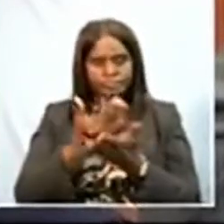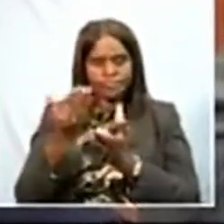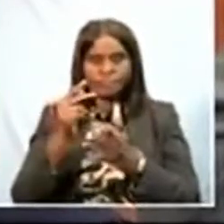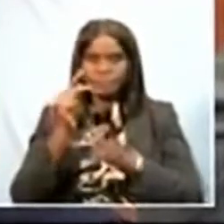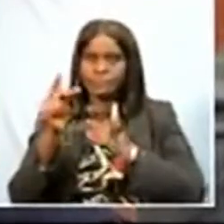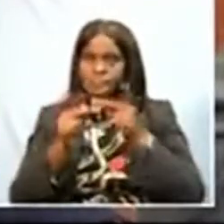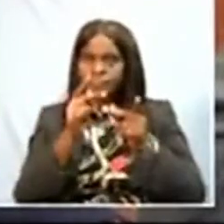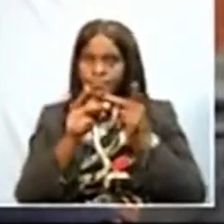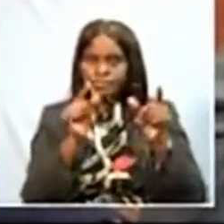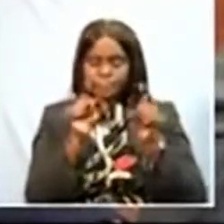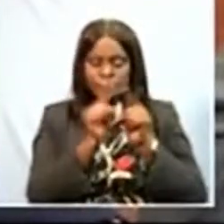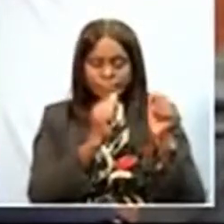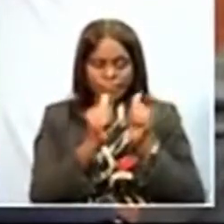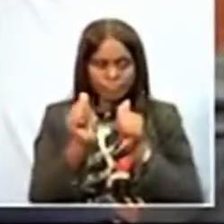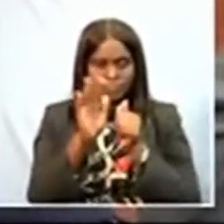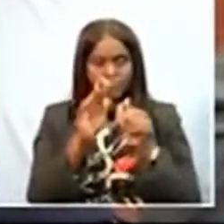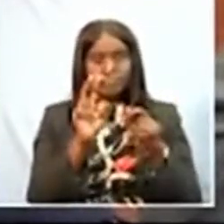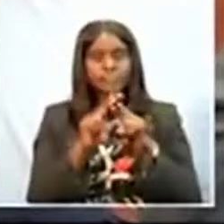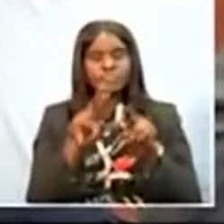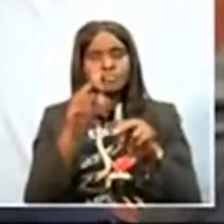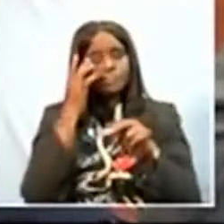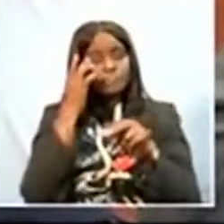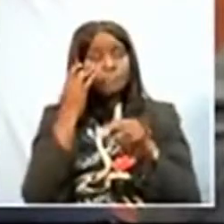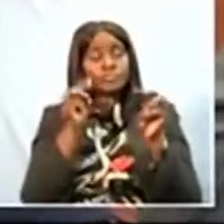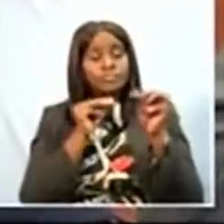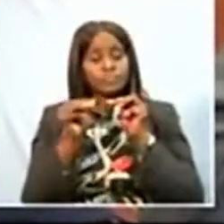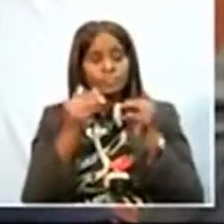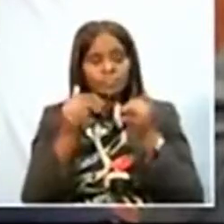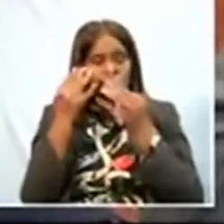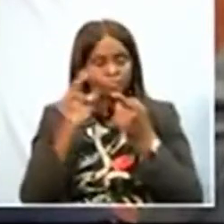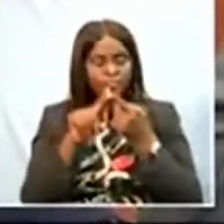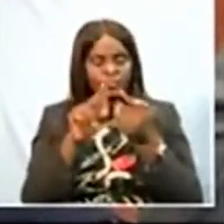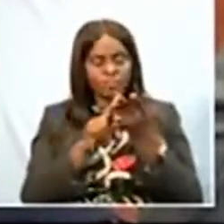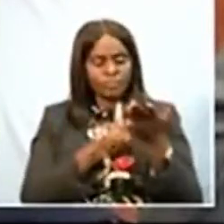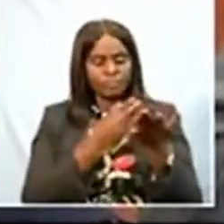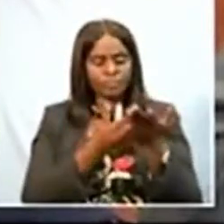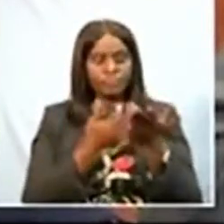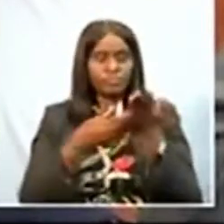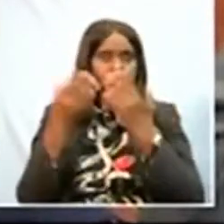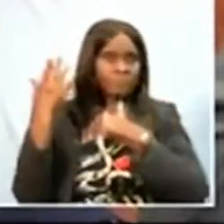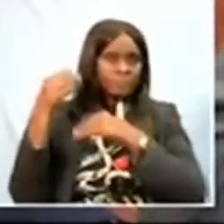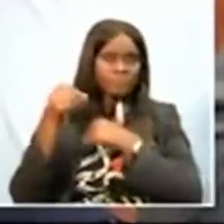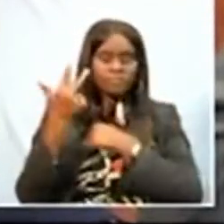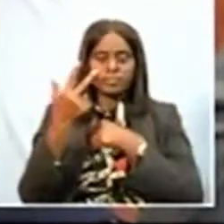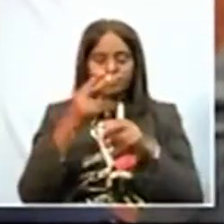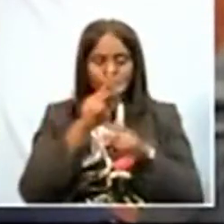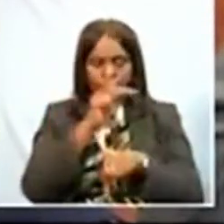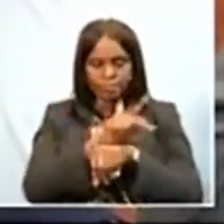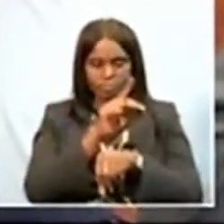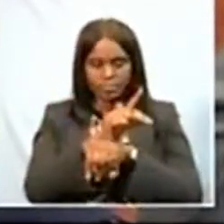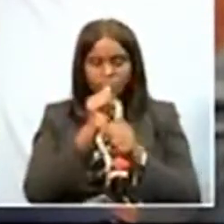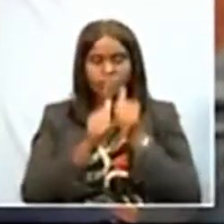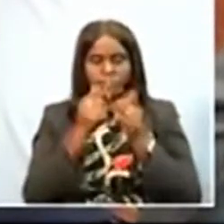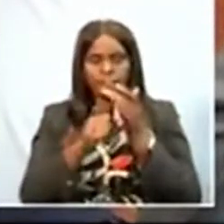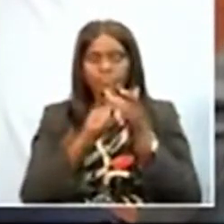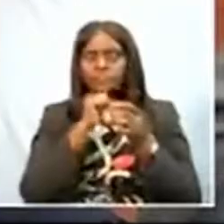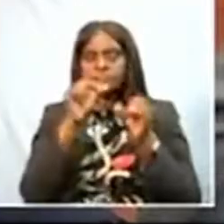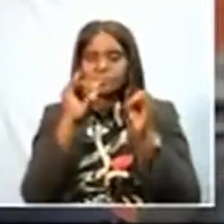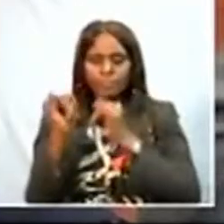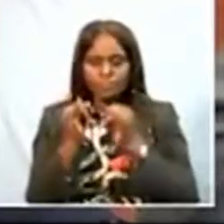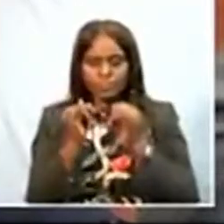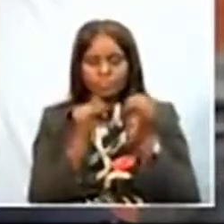processes. Action taken, Chair. Management wish to report that the outstanding 3 projects which were not